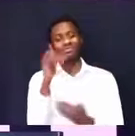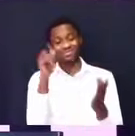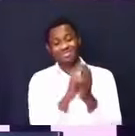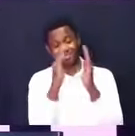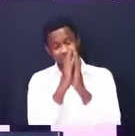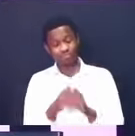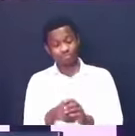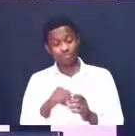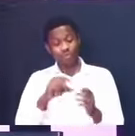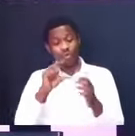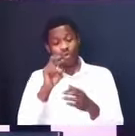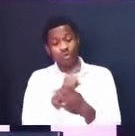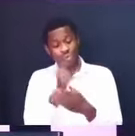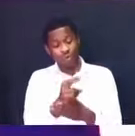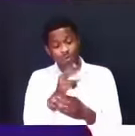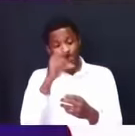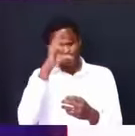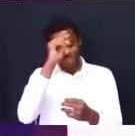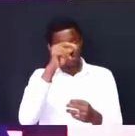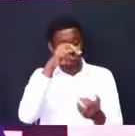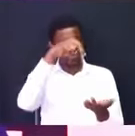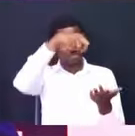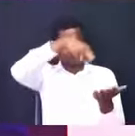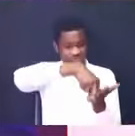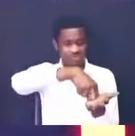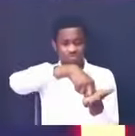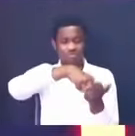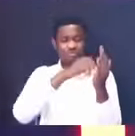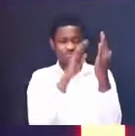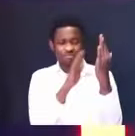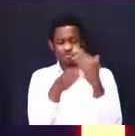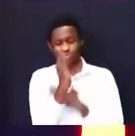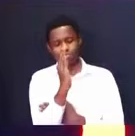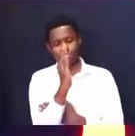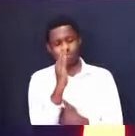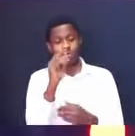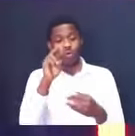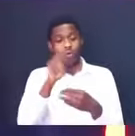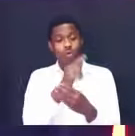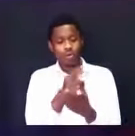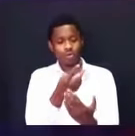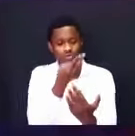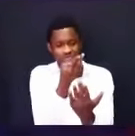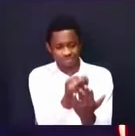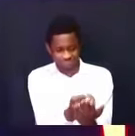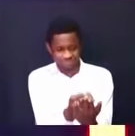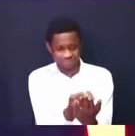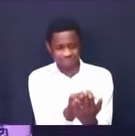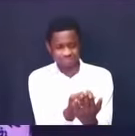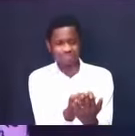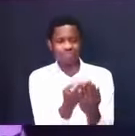man prostrating before God. Your prayer posture does not matter.